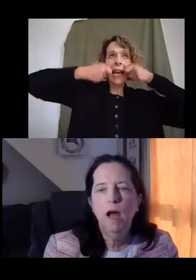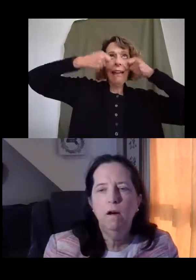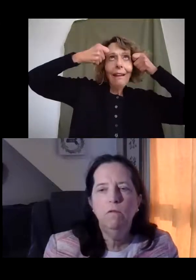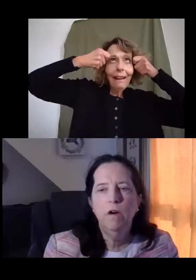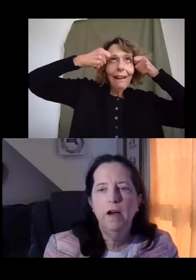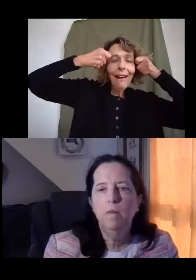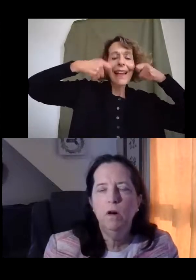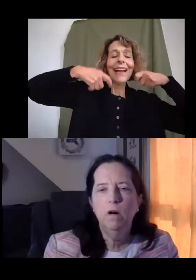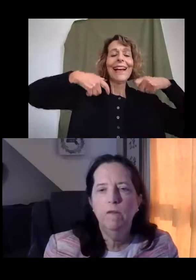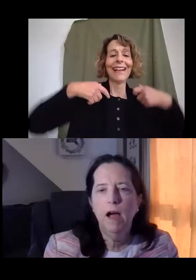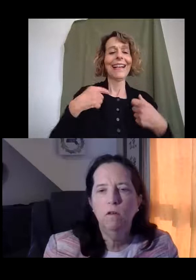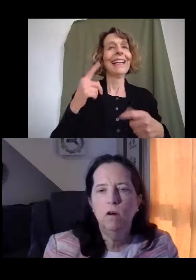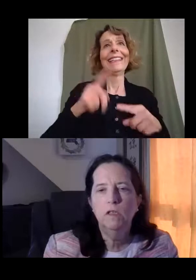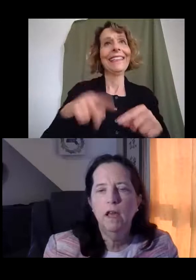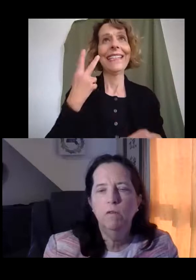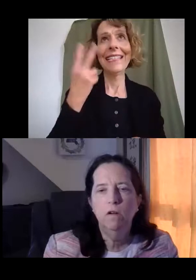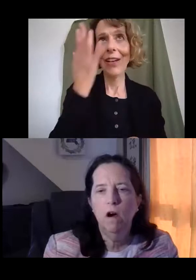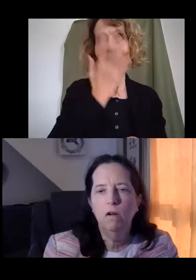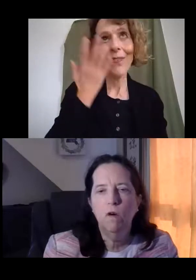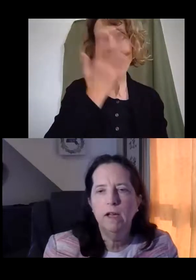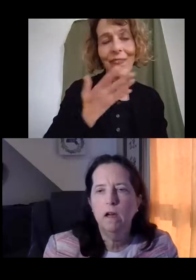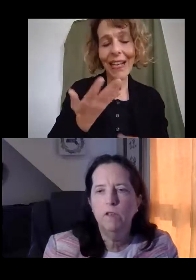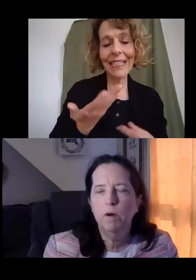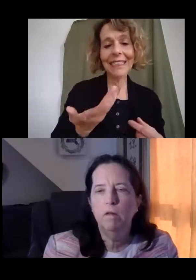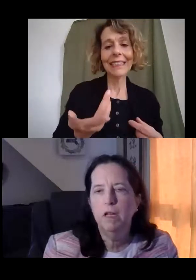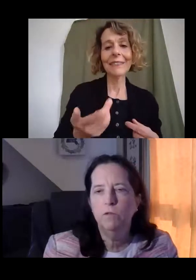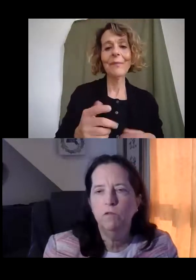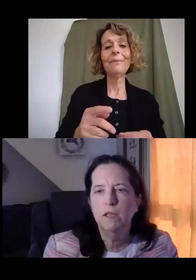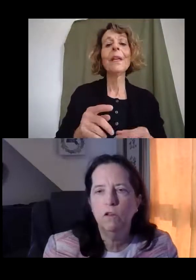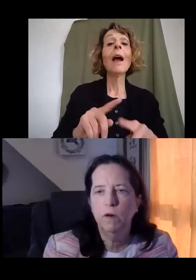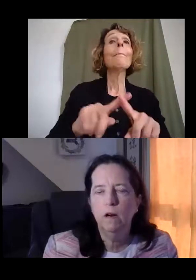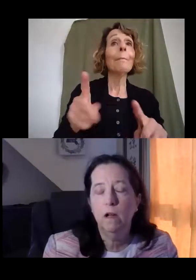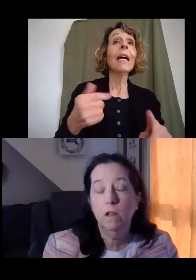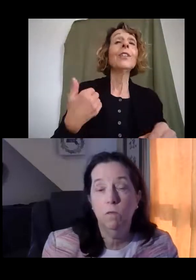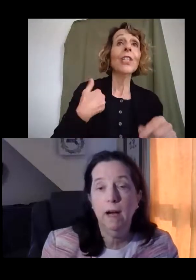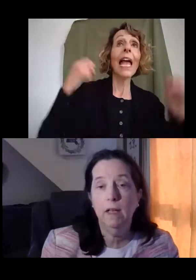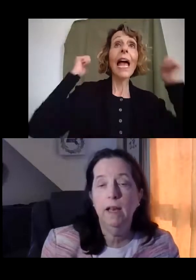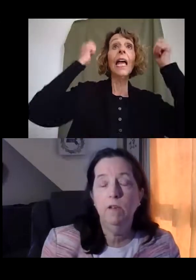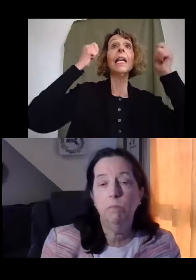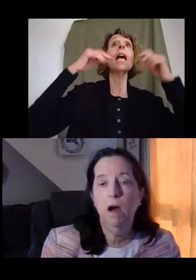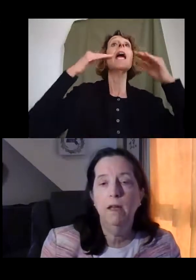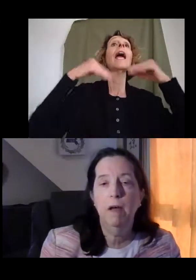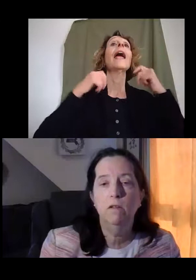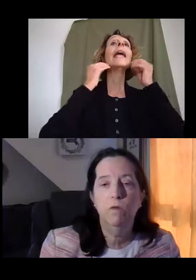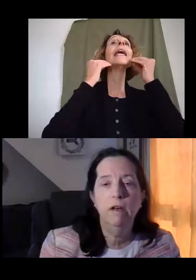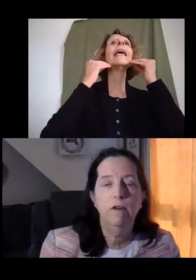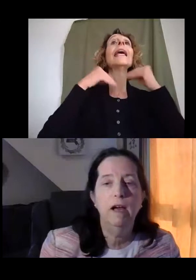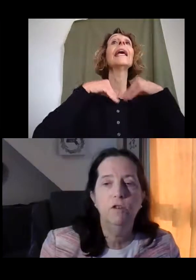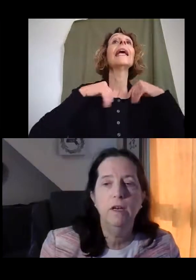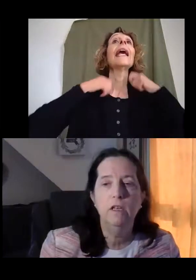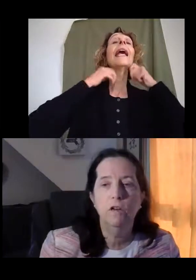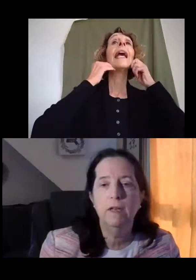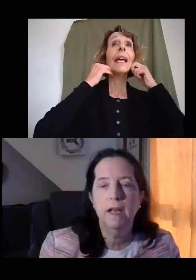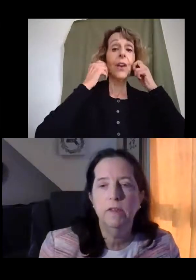were out for a number of hours and we were all quite comfortable because we dressed correctly. And it was probably about